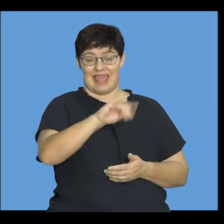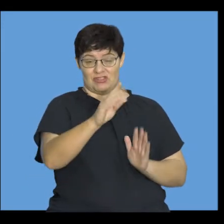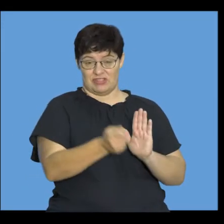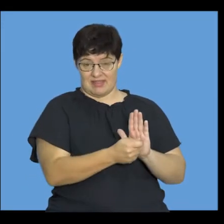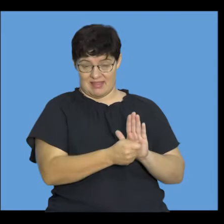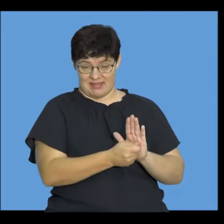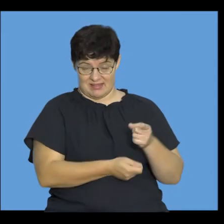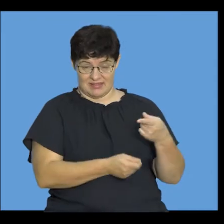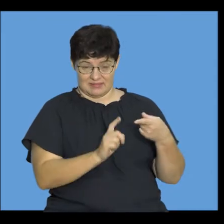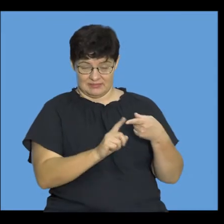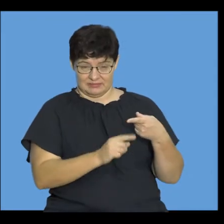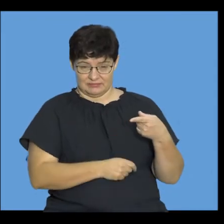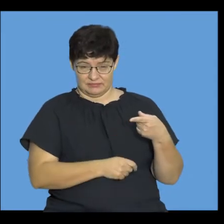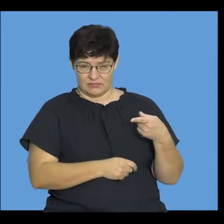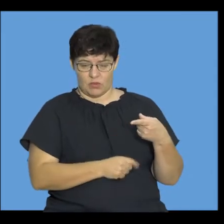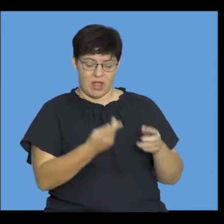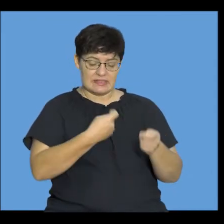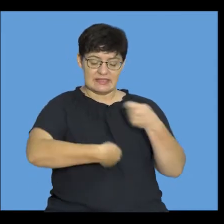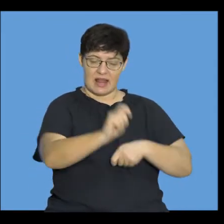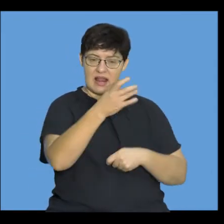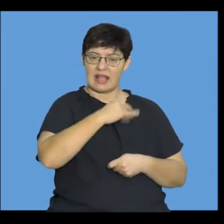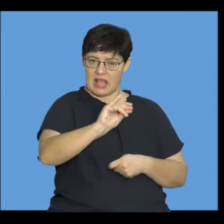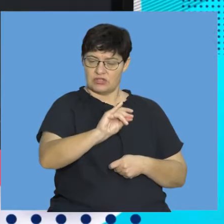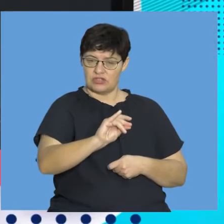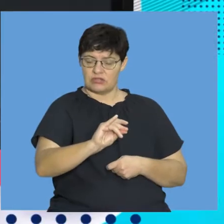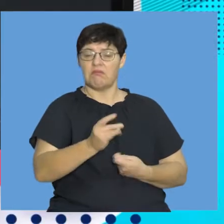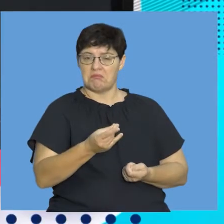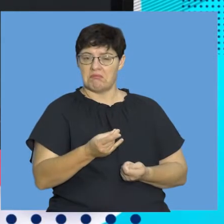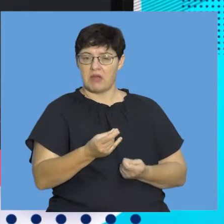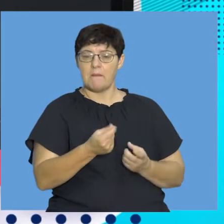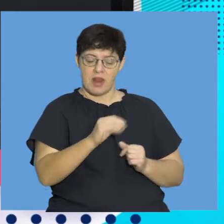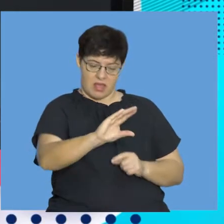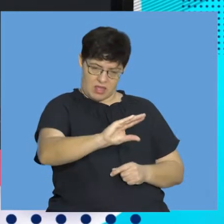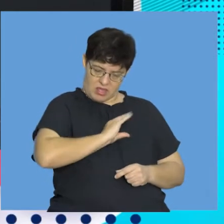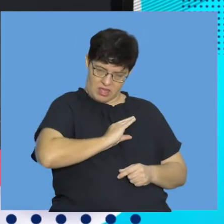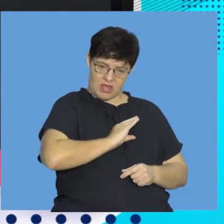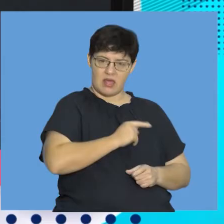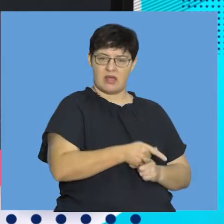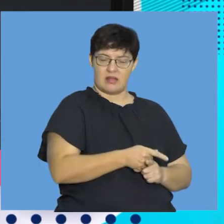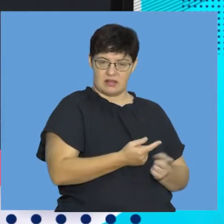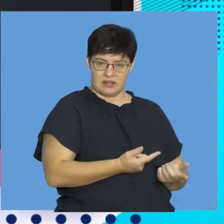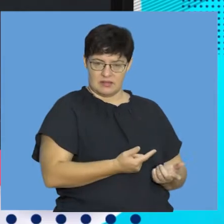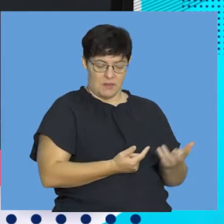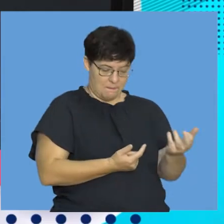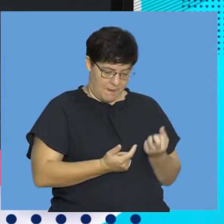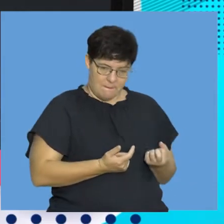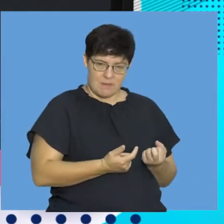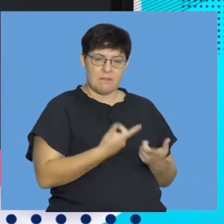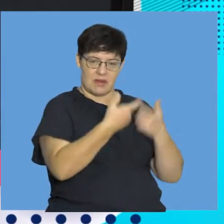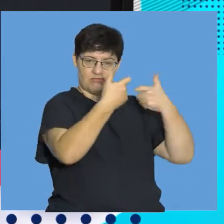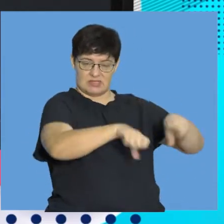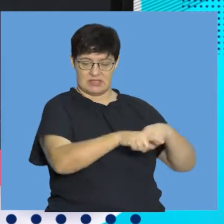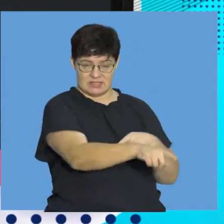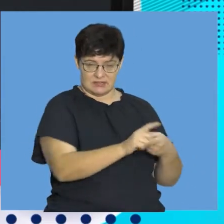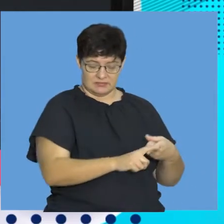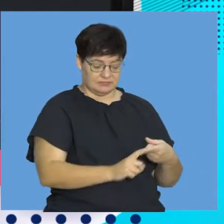sales, right? Because obviously when you sell goods for cash, money is flowing into our coffers. So that's a